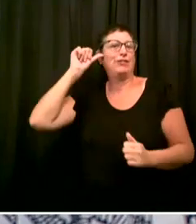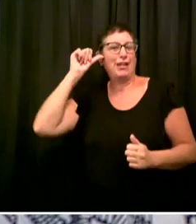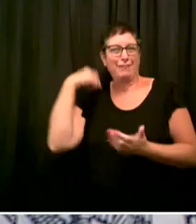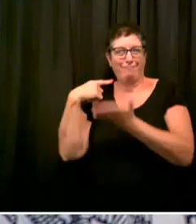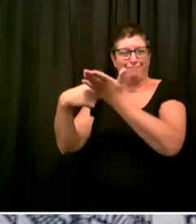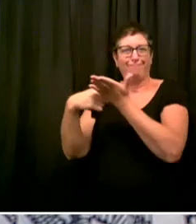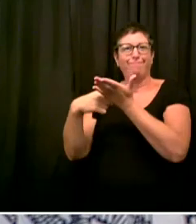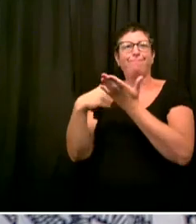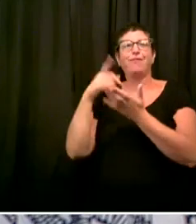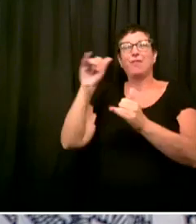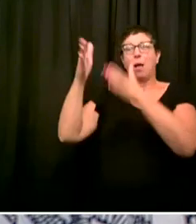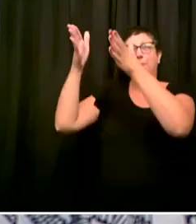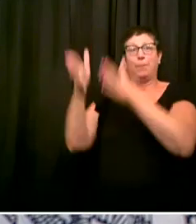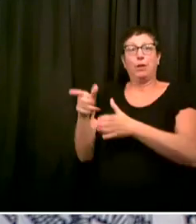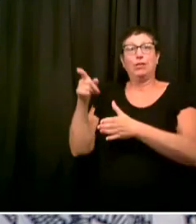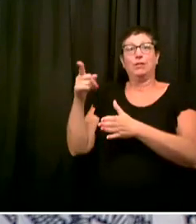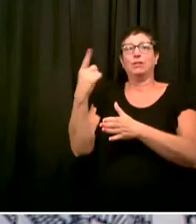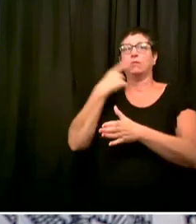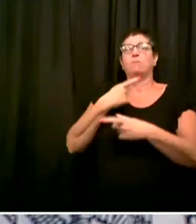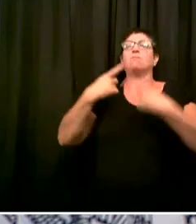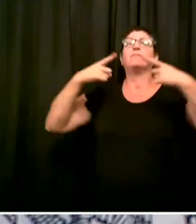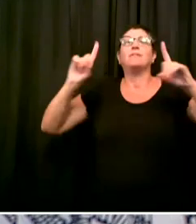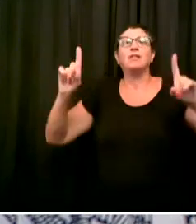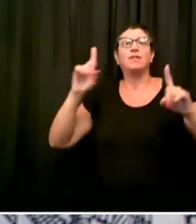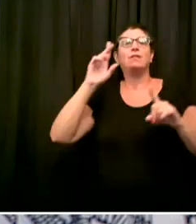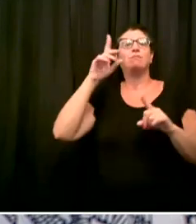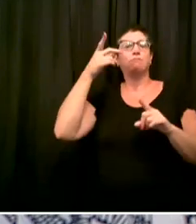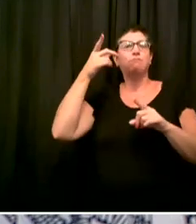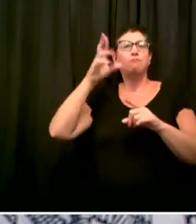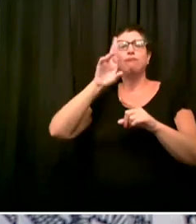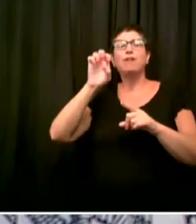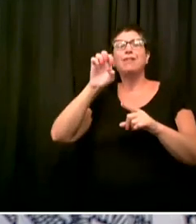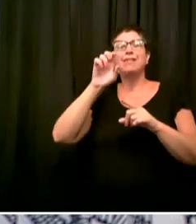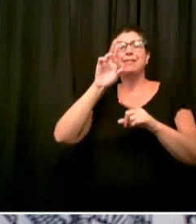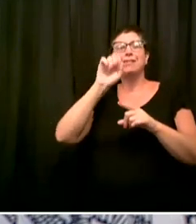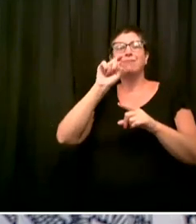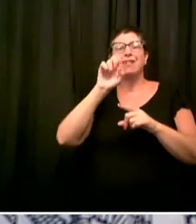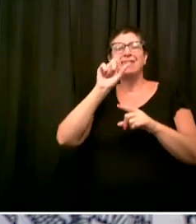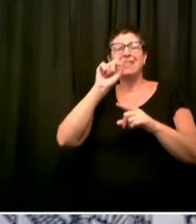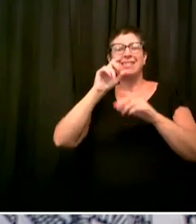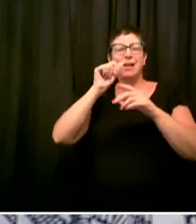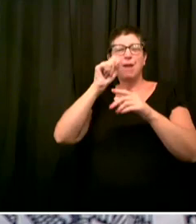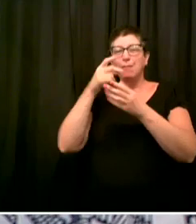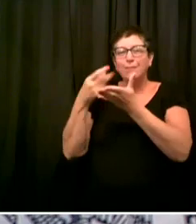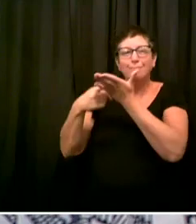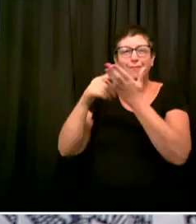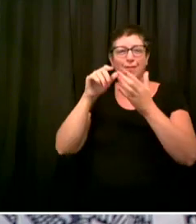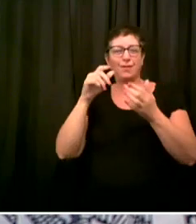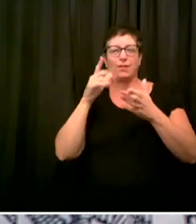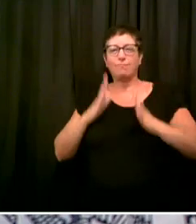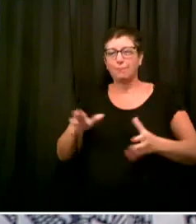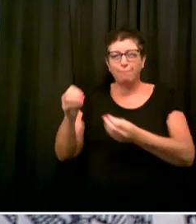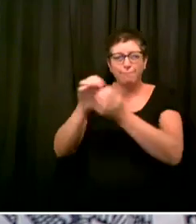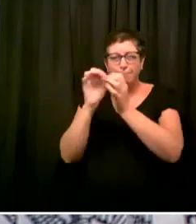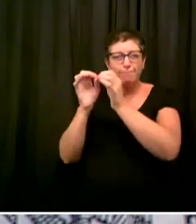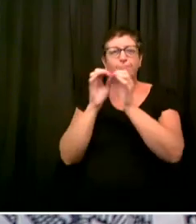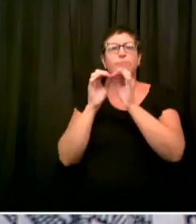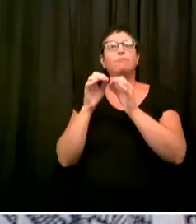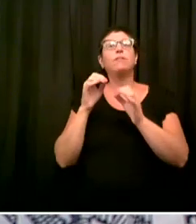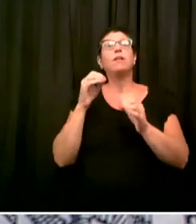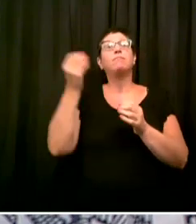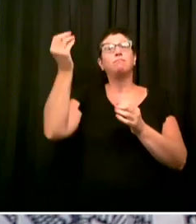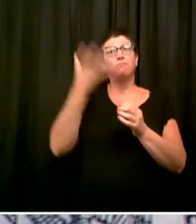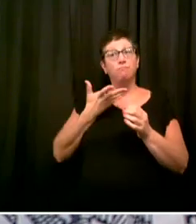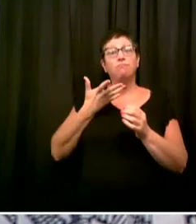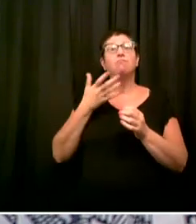estate and is a proud New Yorker. And, what he said to me was, unquestionably, this city is coming back, and anyone who doesn't understand that isn't